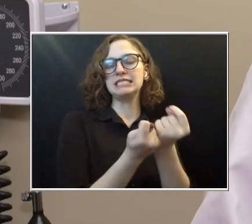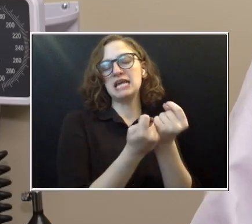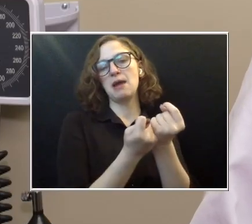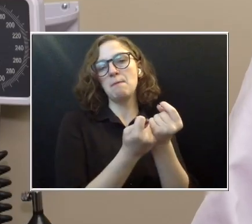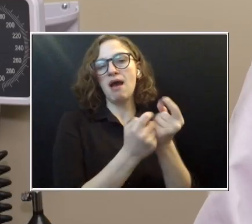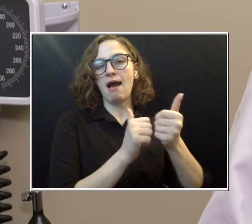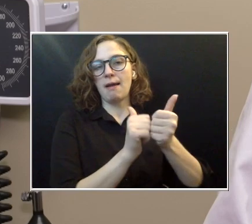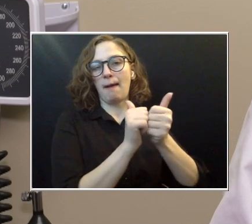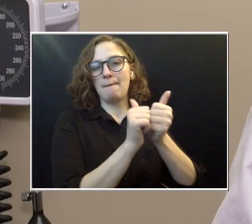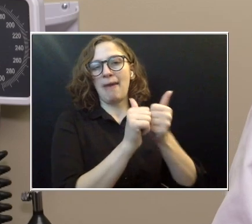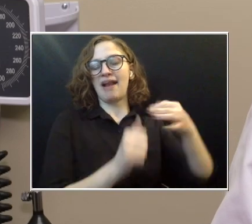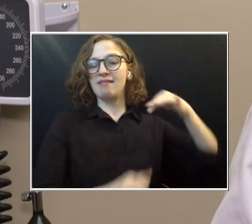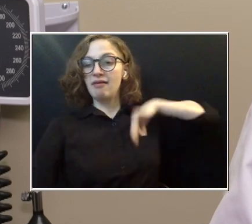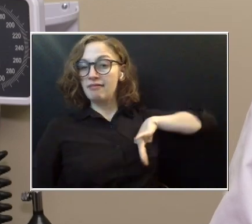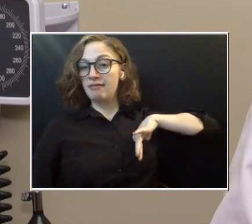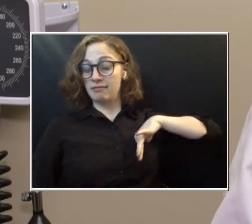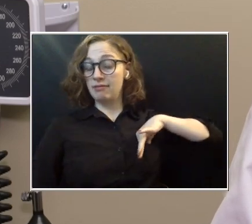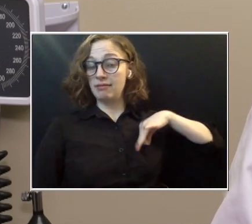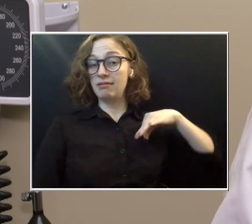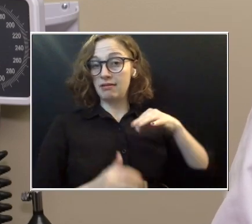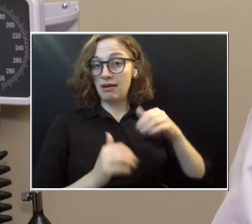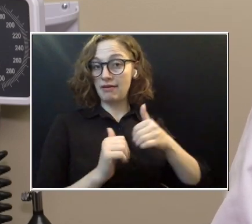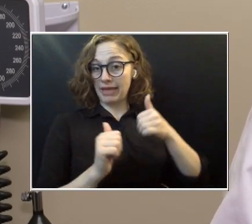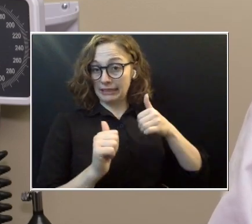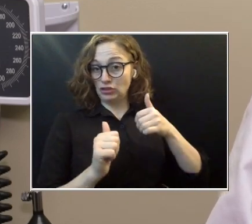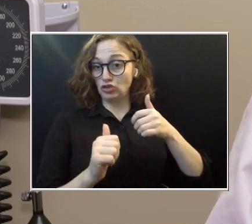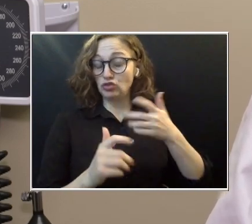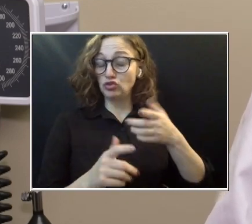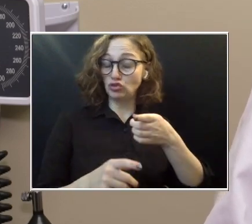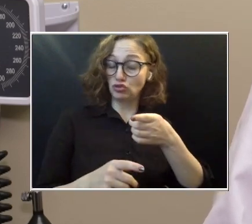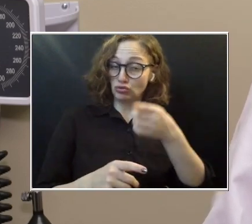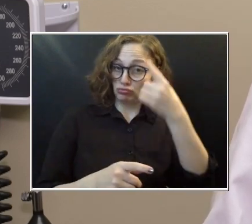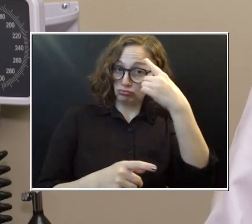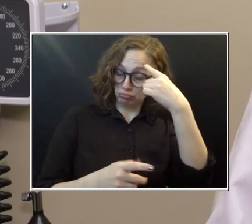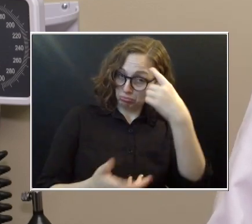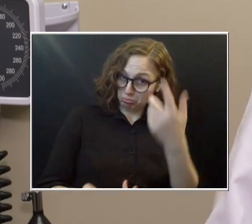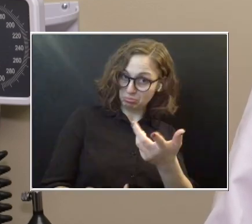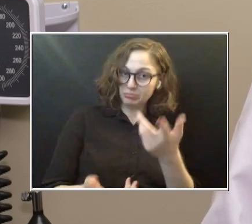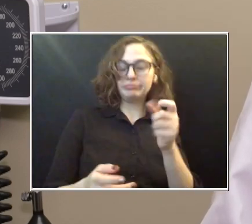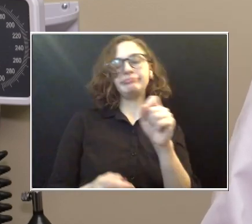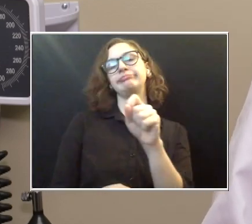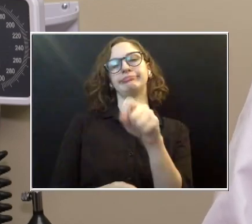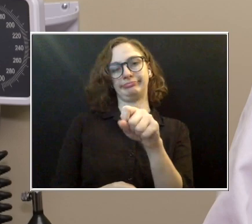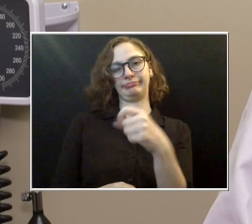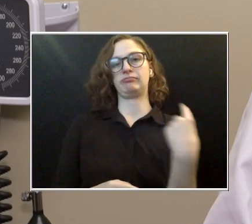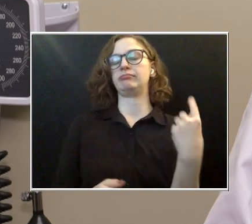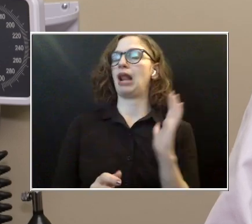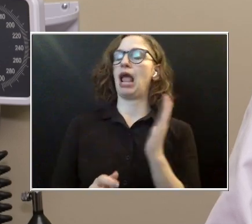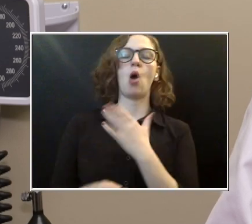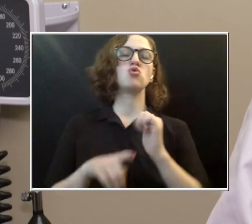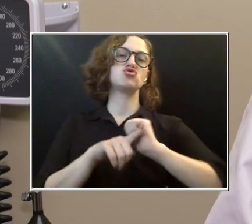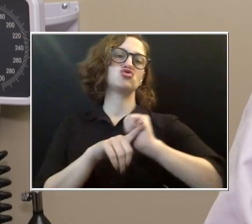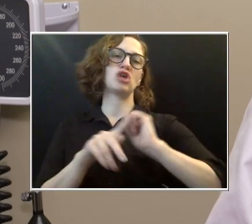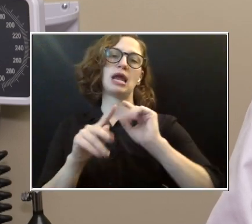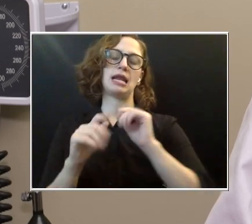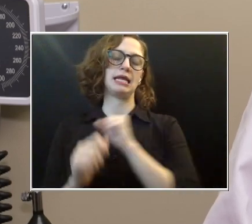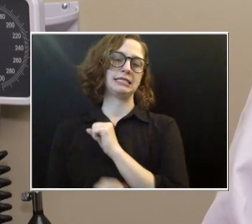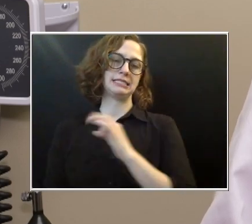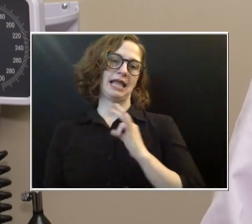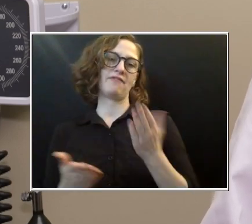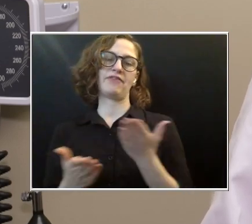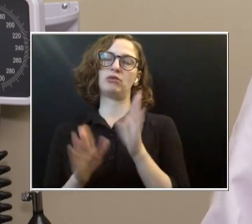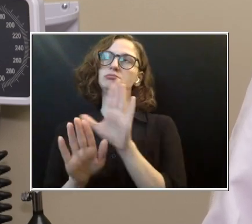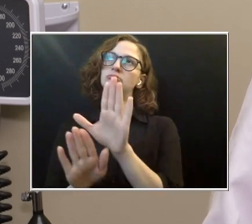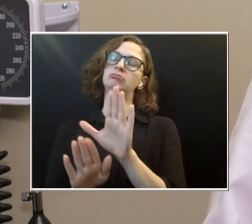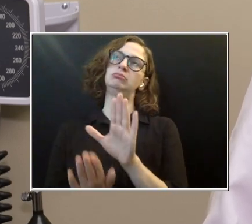Yeah, I mean, I agree. I think, we have an amazing training staff with the Chiefs. Rick Bulkholder, the head athletic